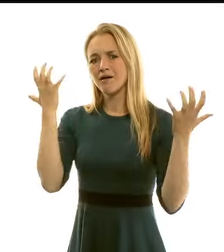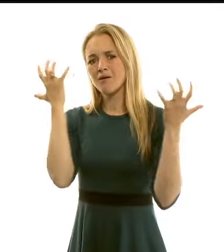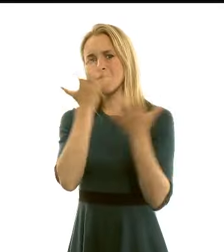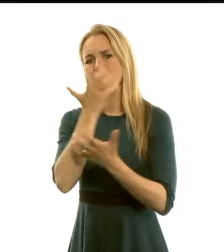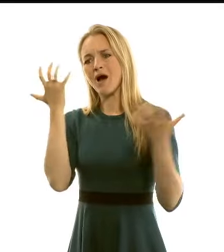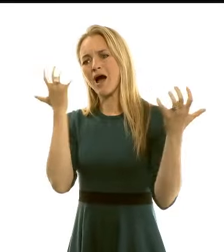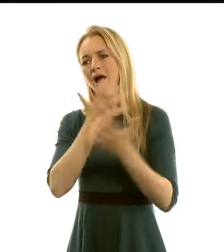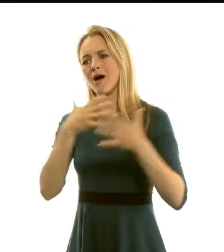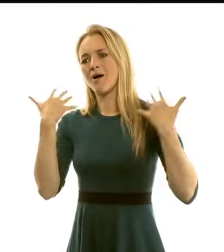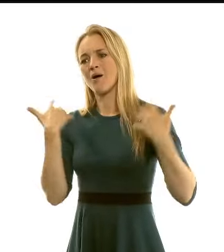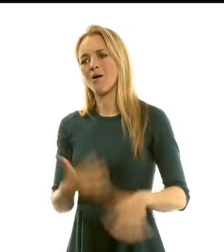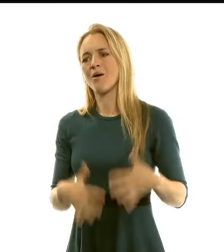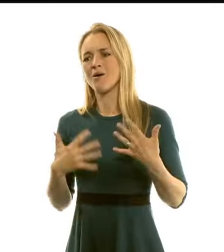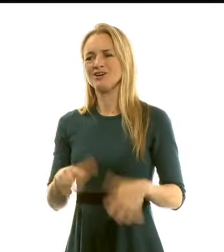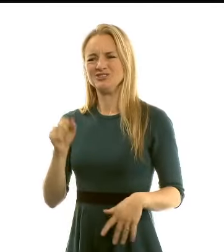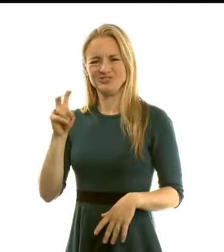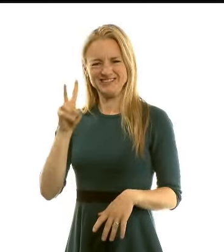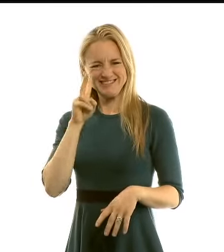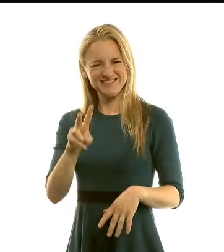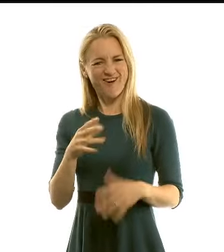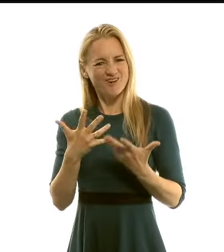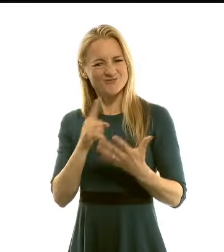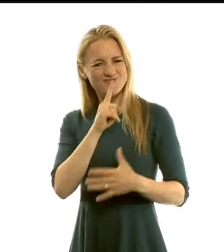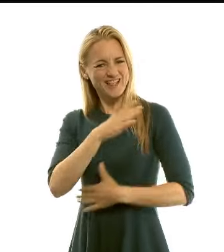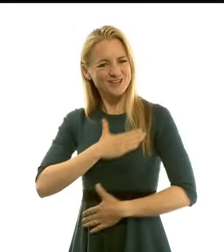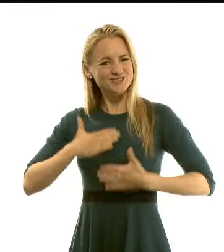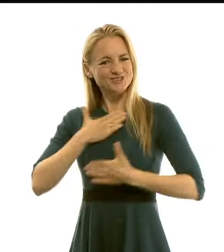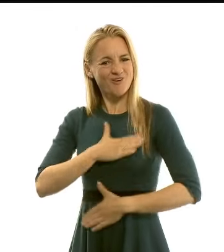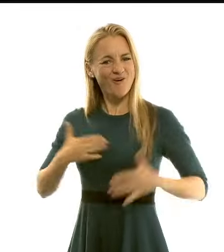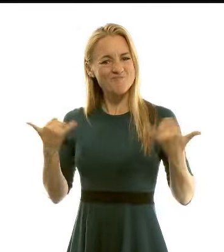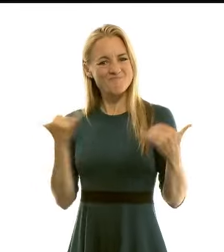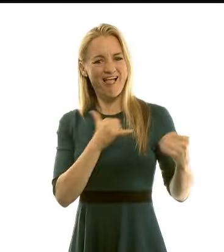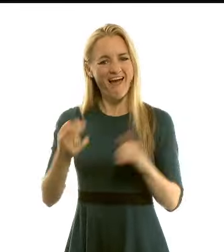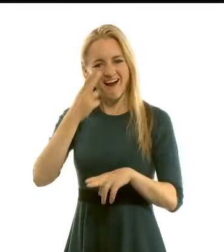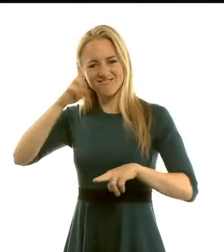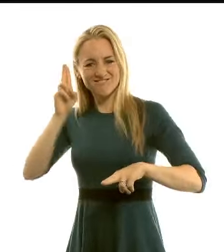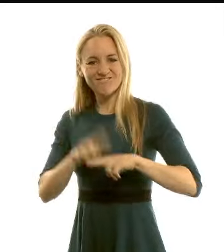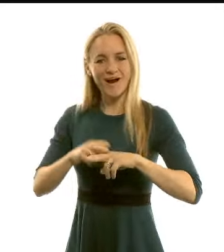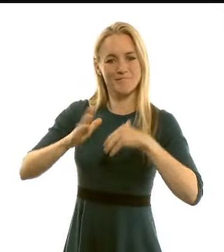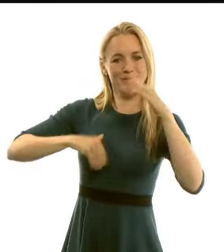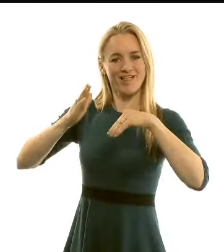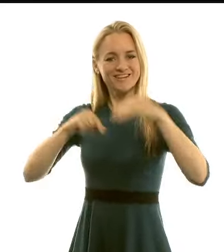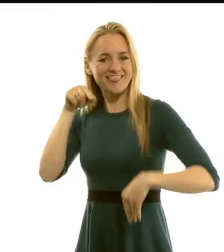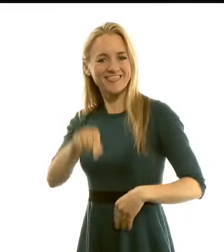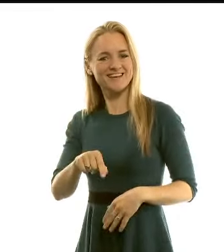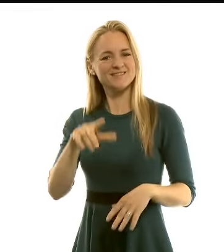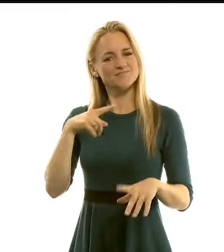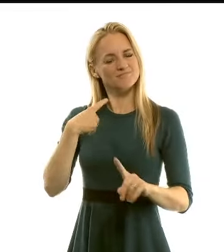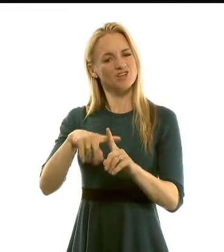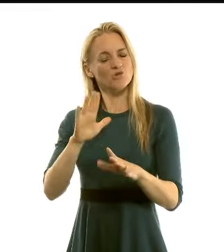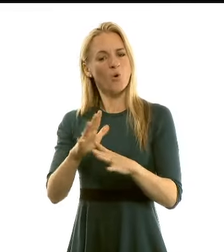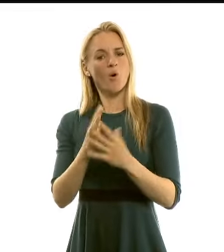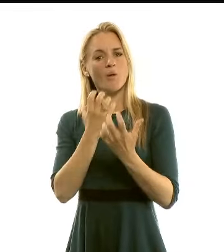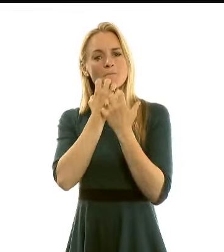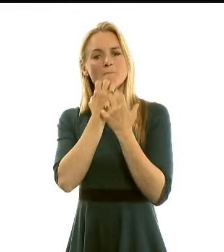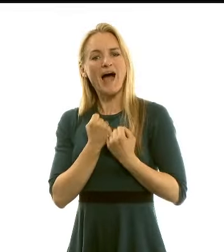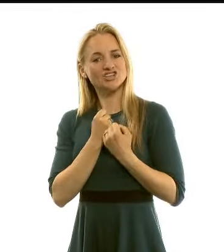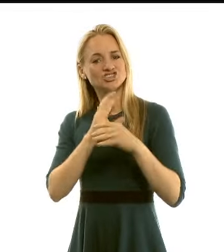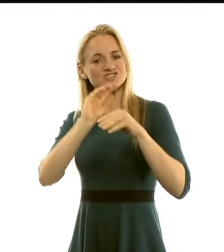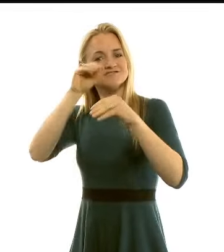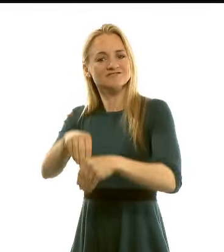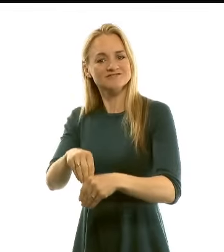see how much playful fun you had with this. You really brought your passions into this. And the fact that you actually were able to use System,